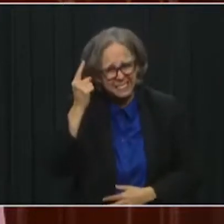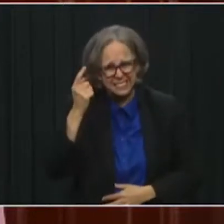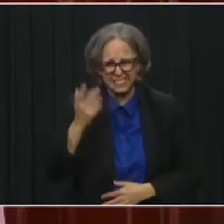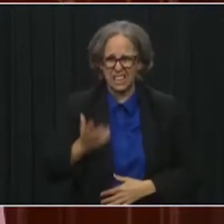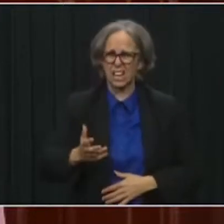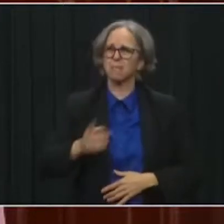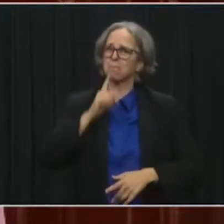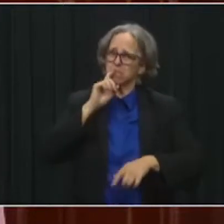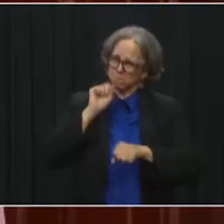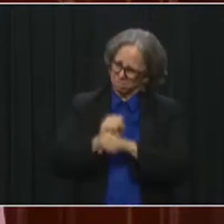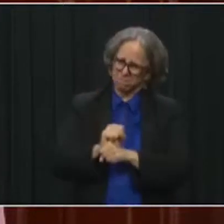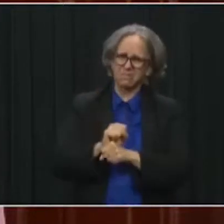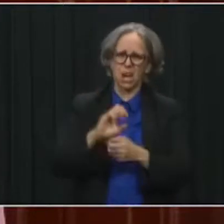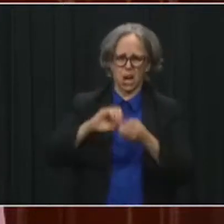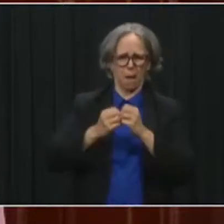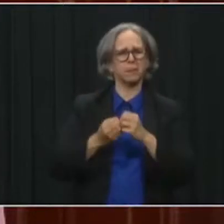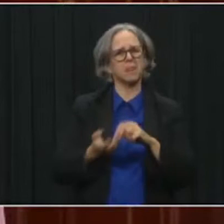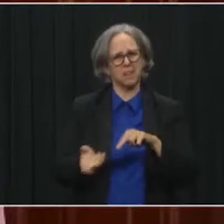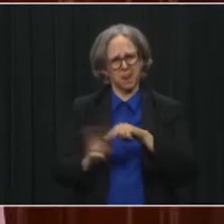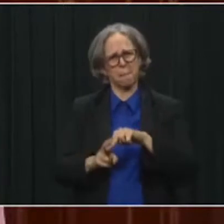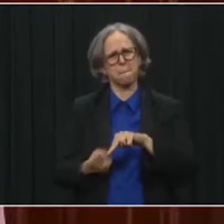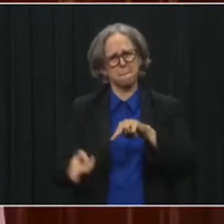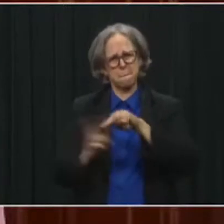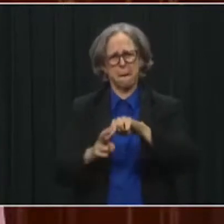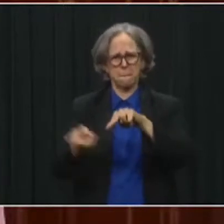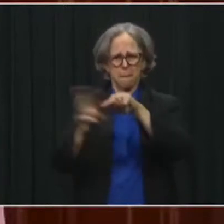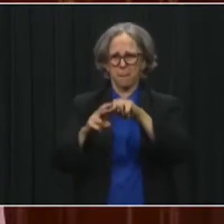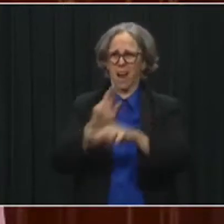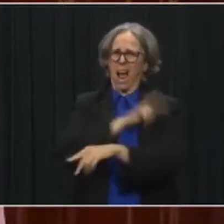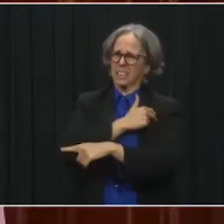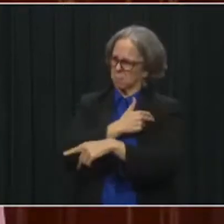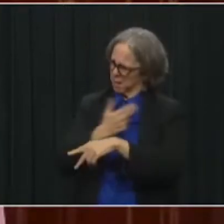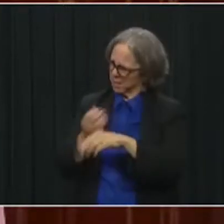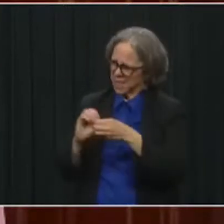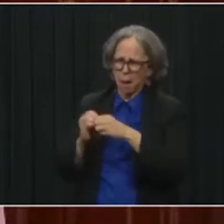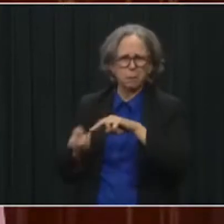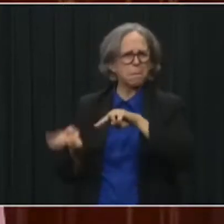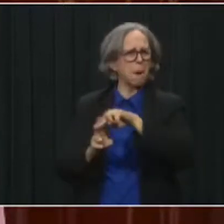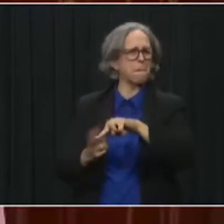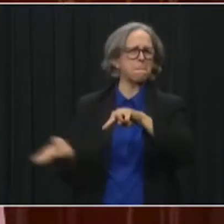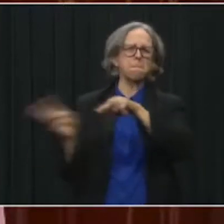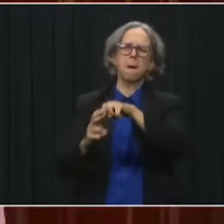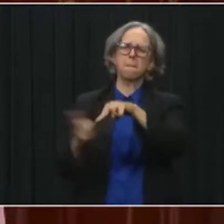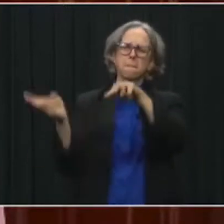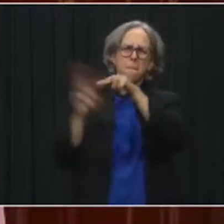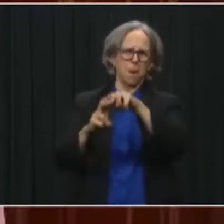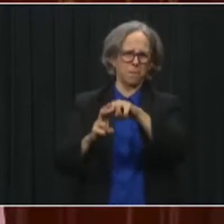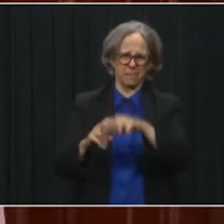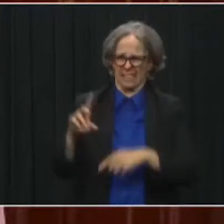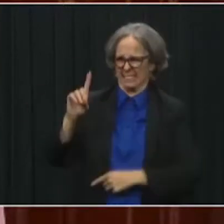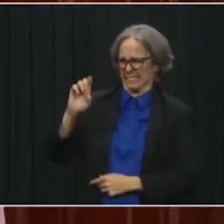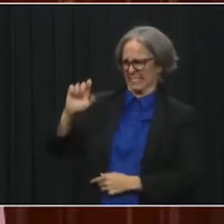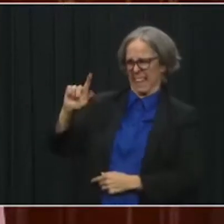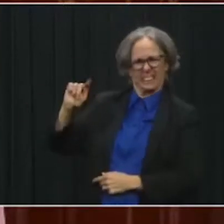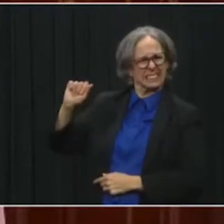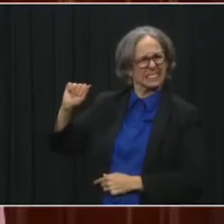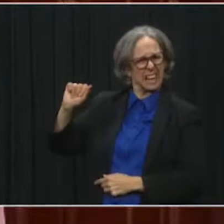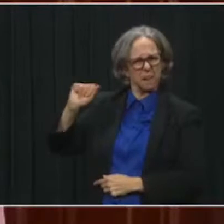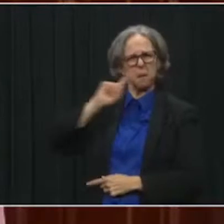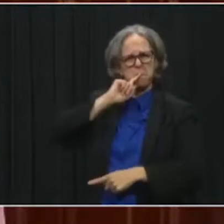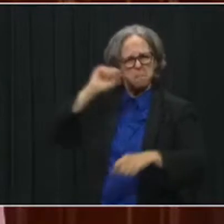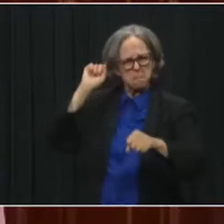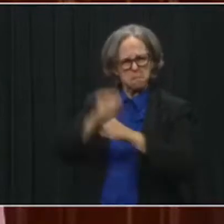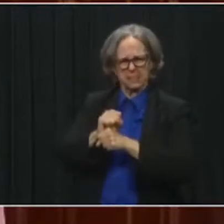COVID-19 cases and COVID-19 hospitalizations, and now Delta is dominant and it is